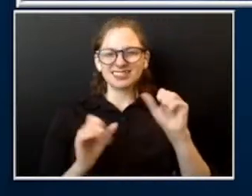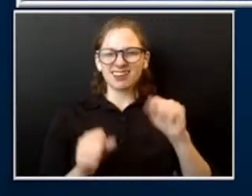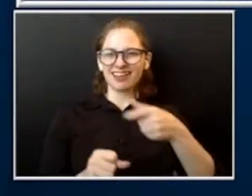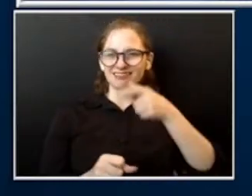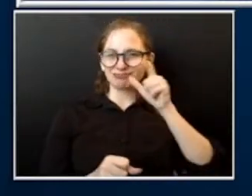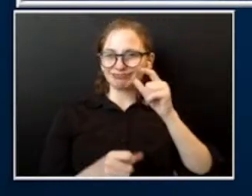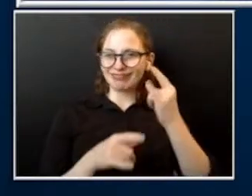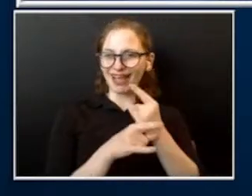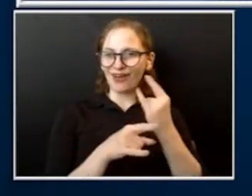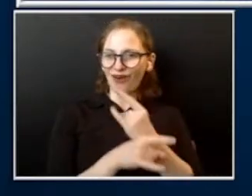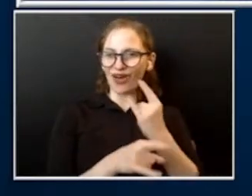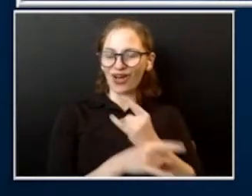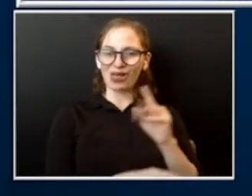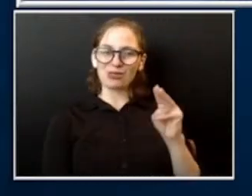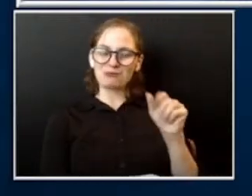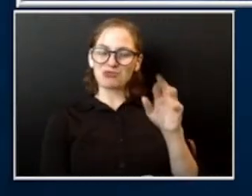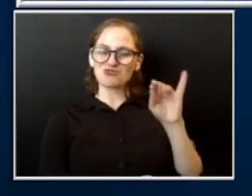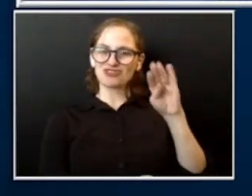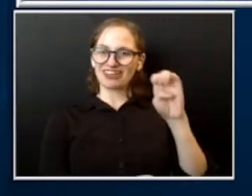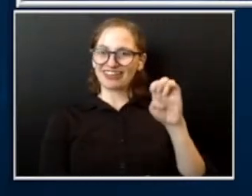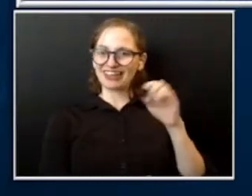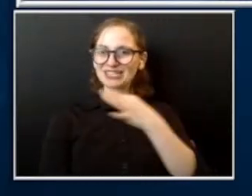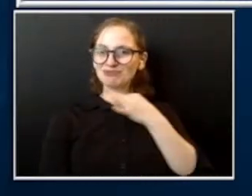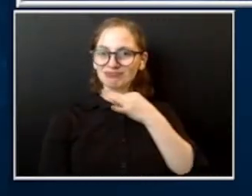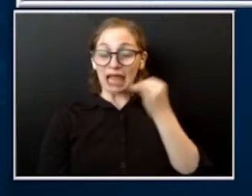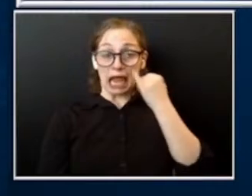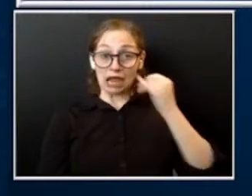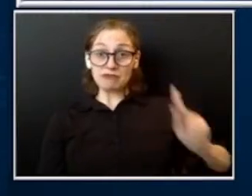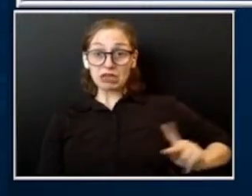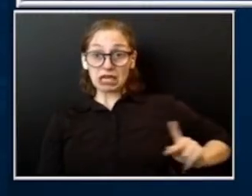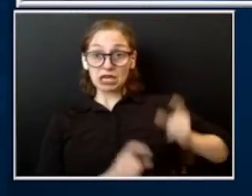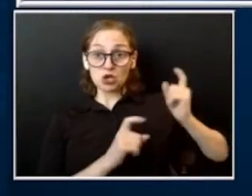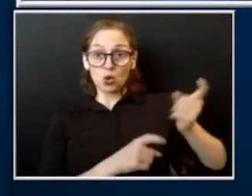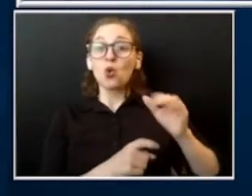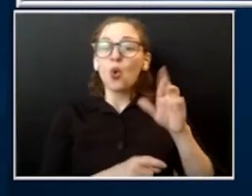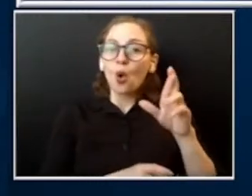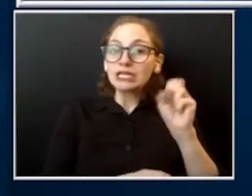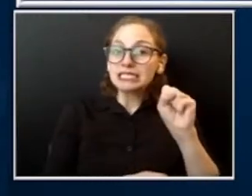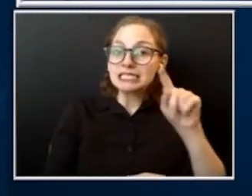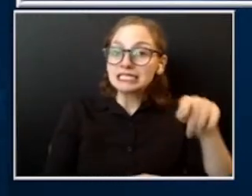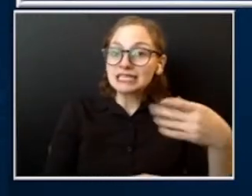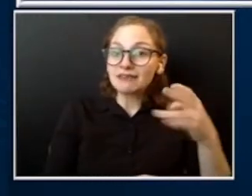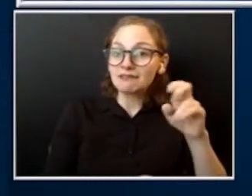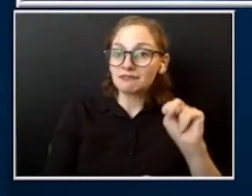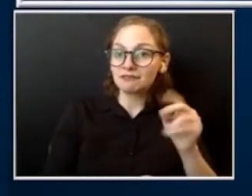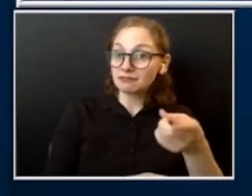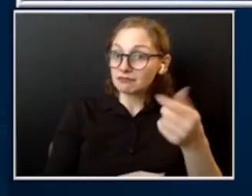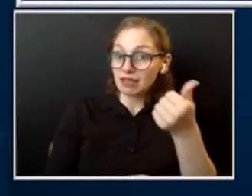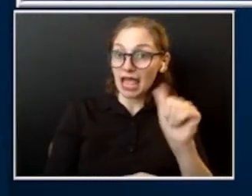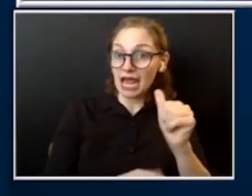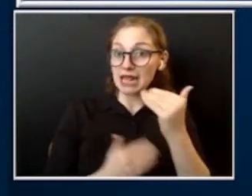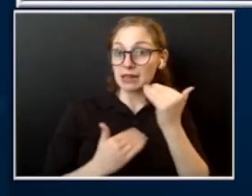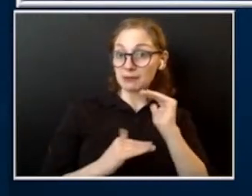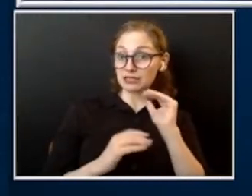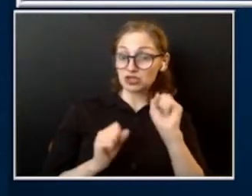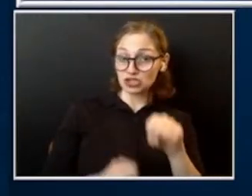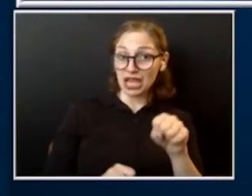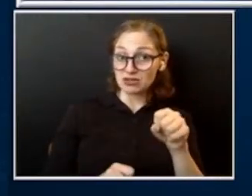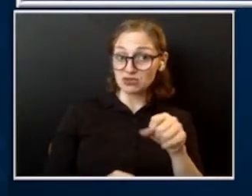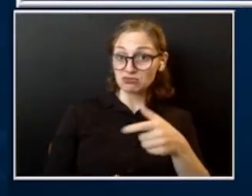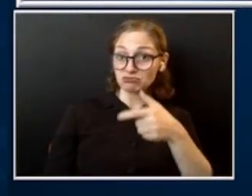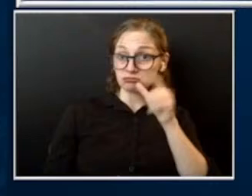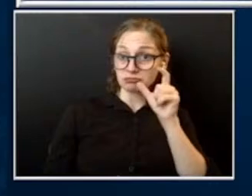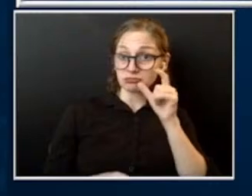have donated your kidney. Or Steve, do you have any limitations on if you can drink alcohol or not?